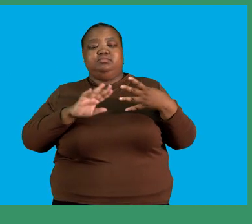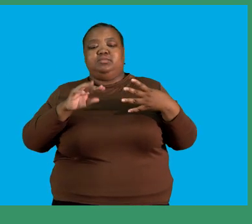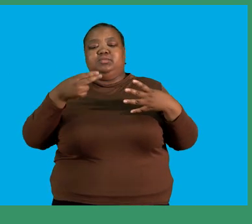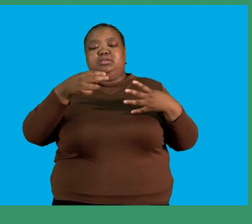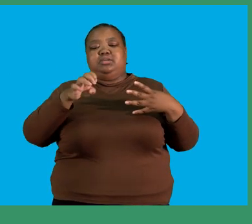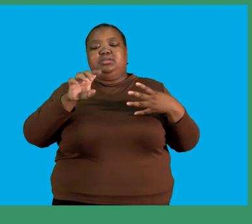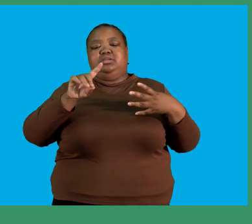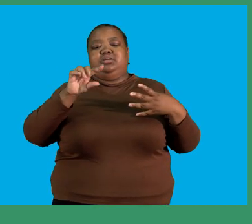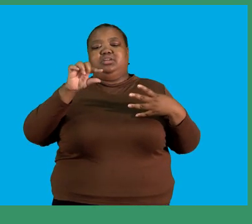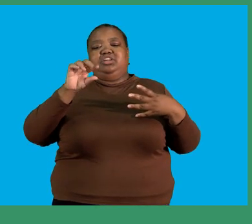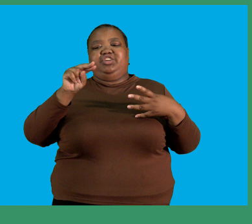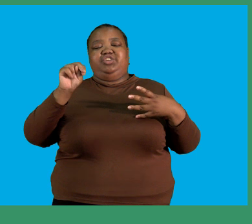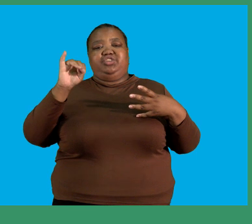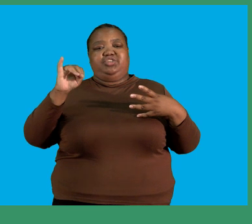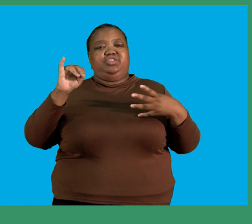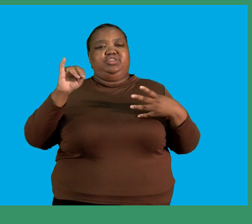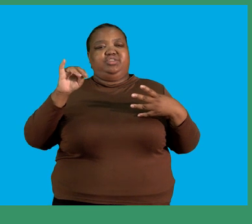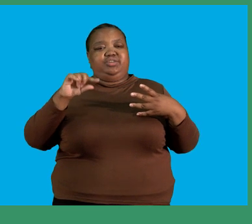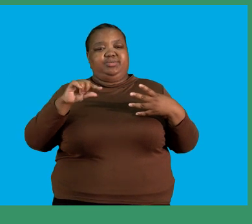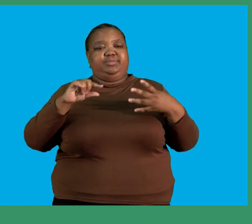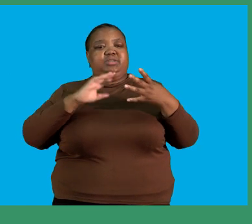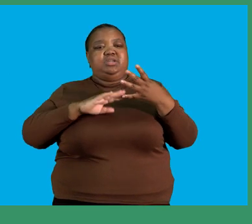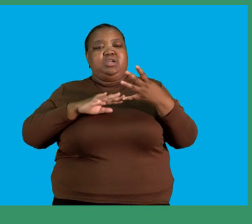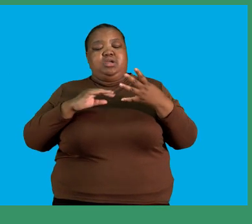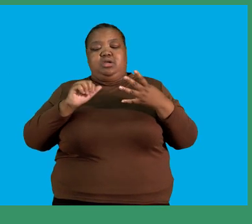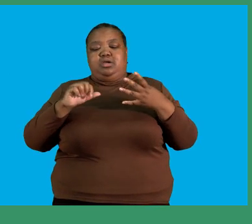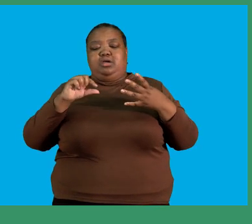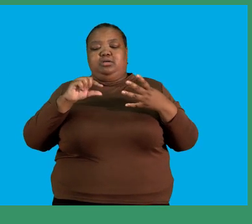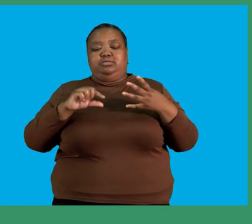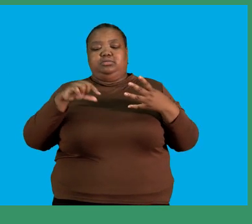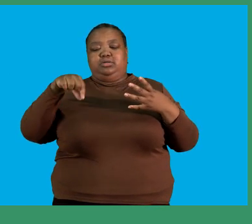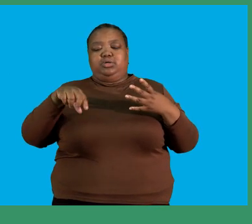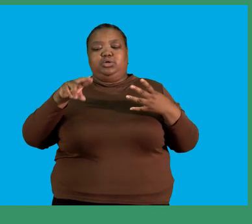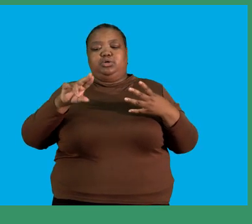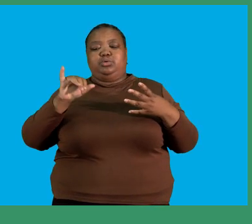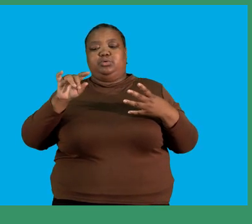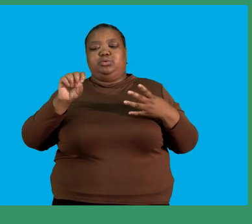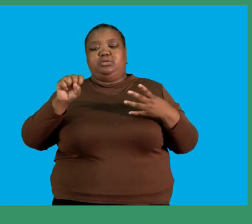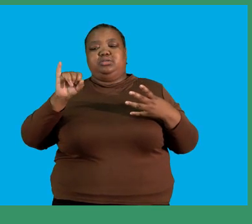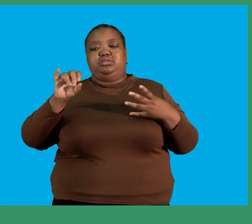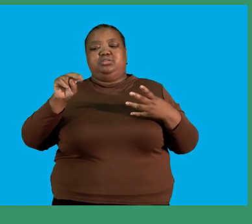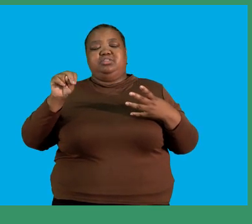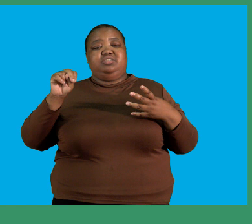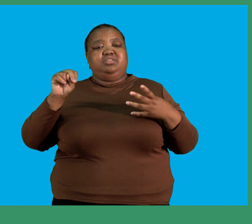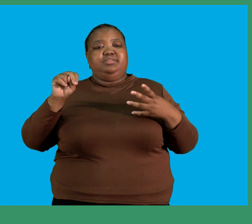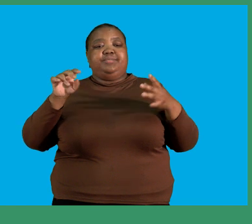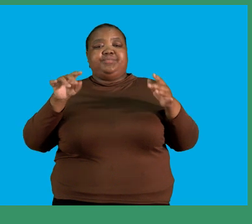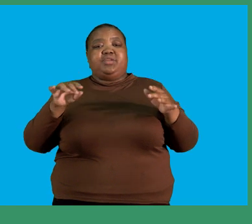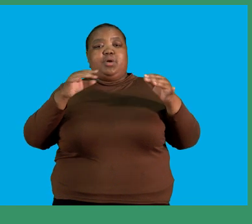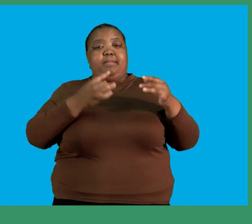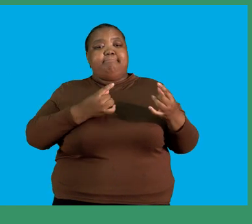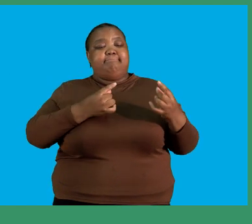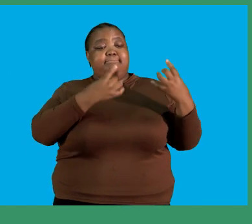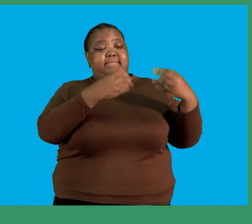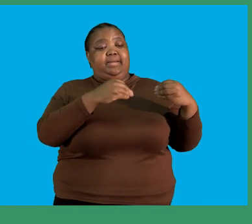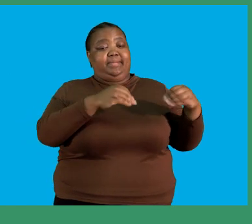overcomes inflation. We then have acquisitions, which happens when one business buys another business at